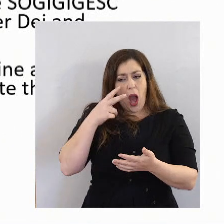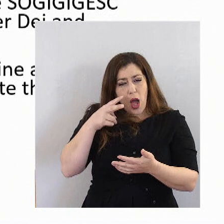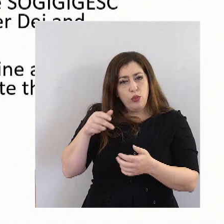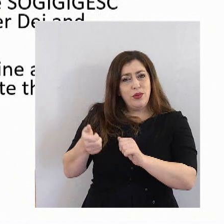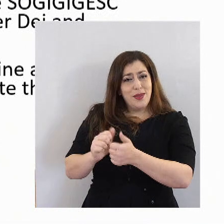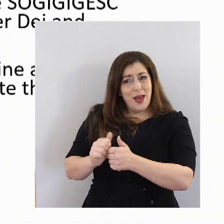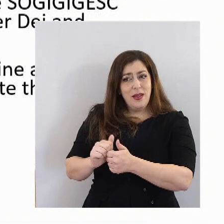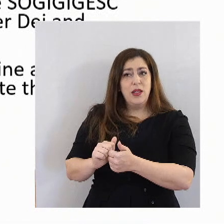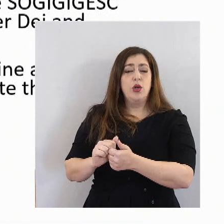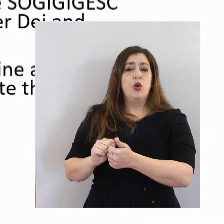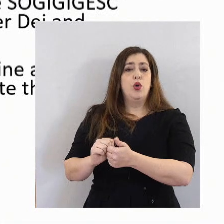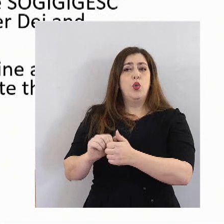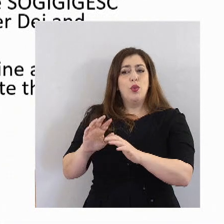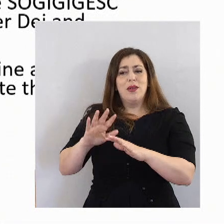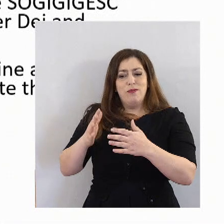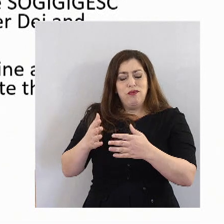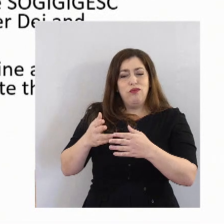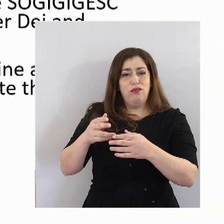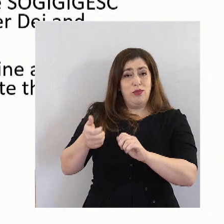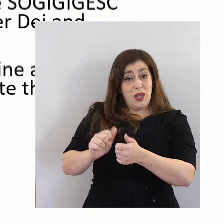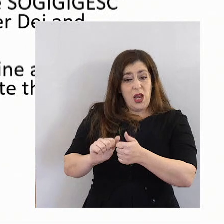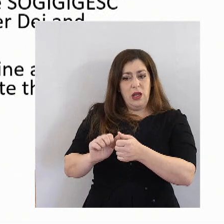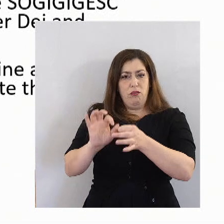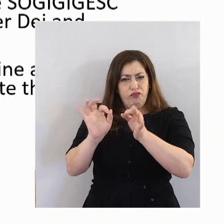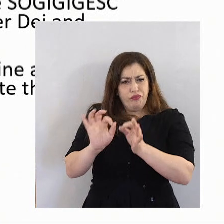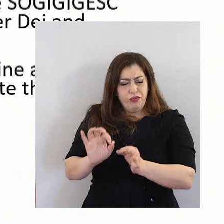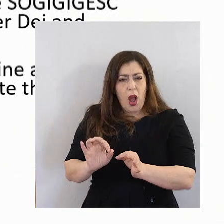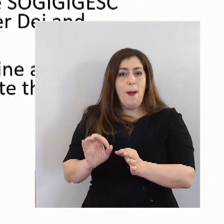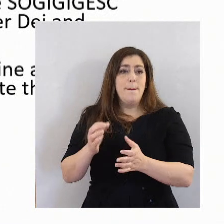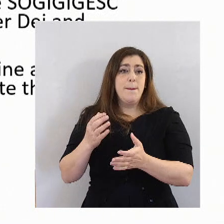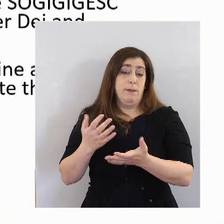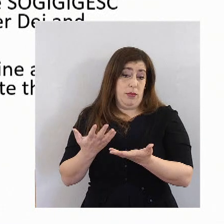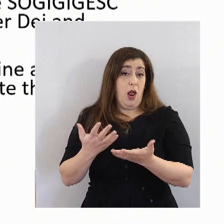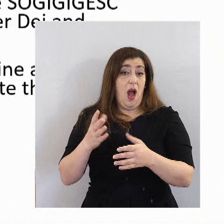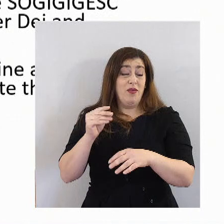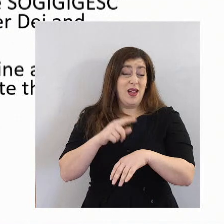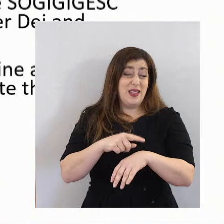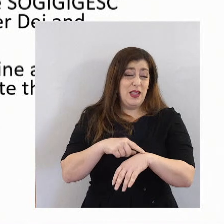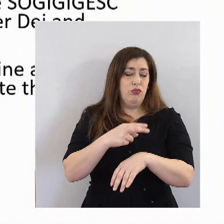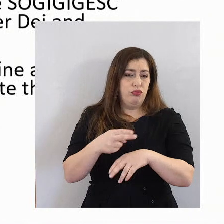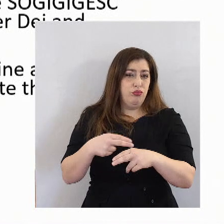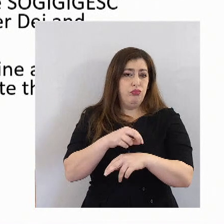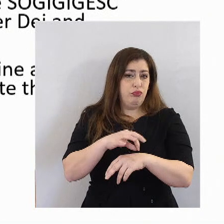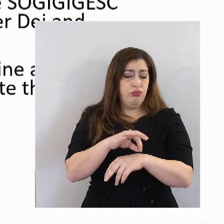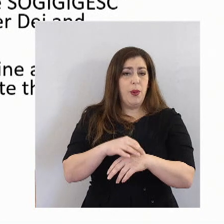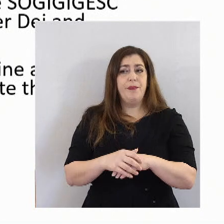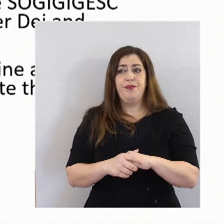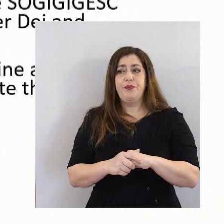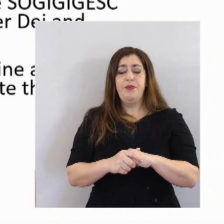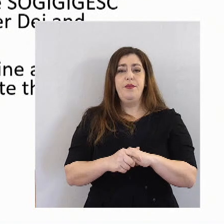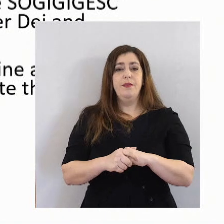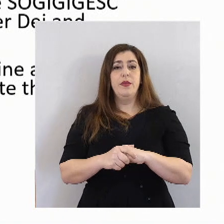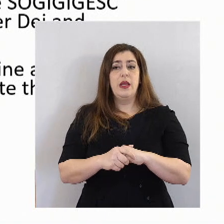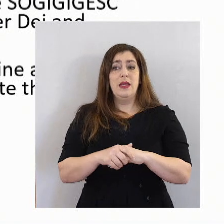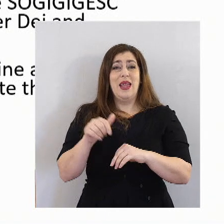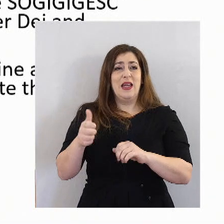And we found that the training was effective. The training delivered by local